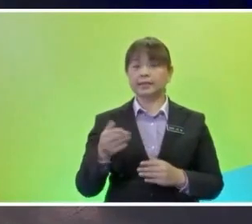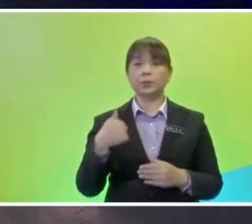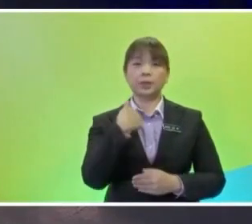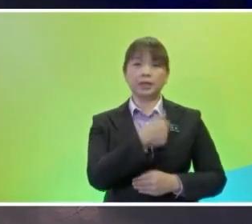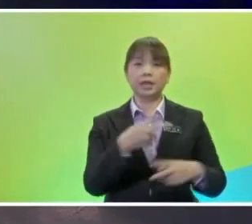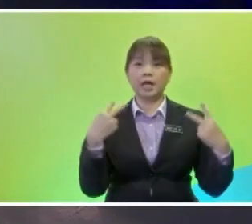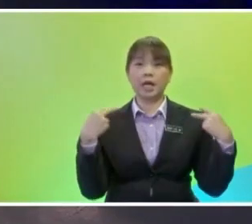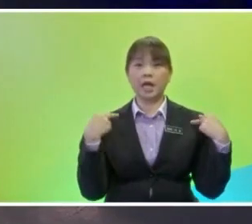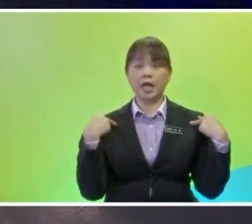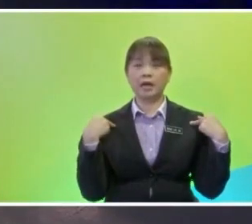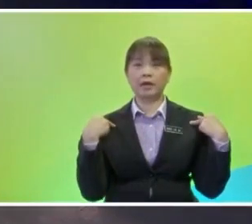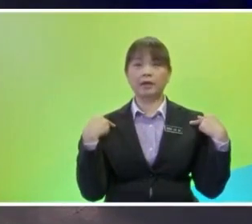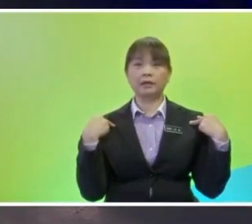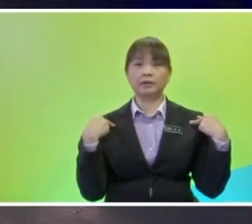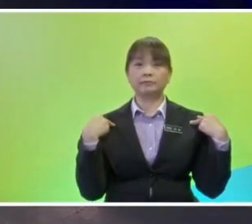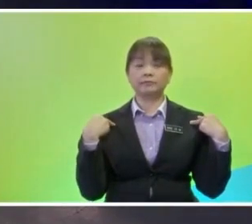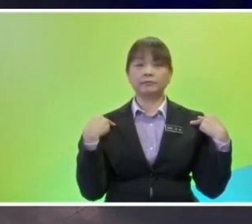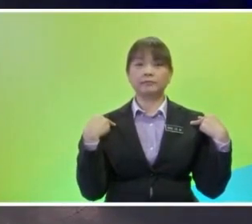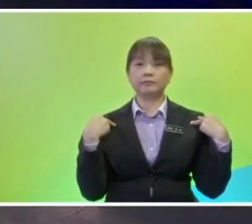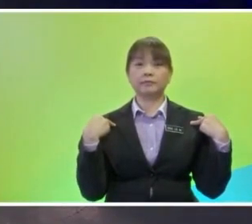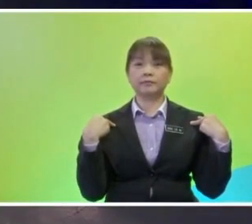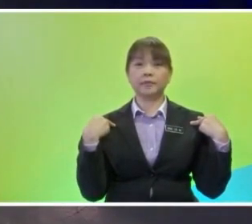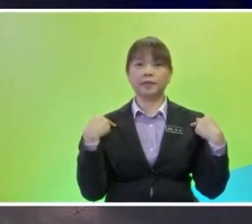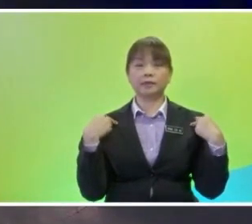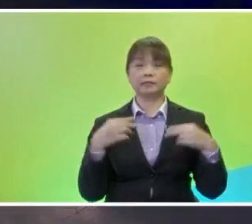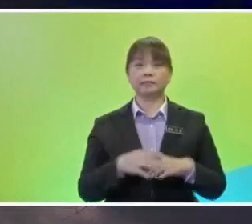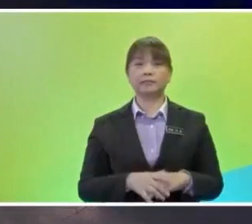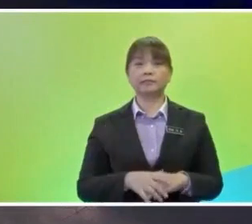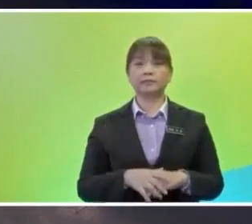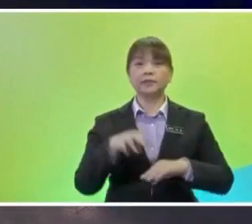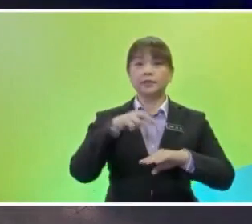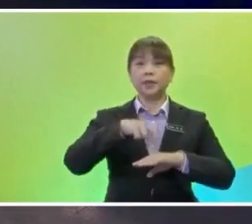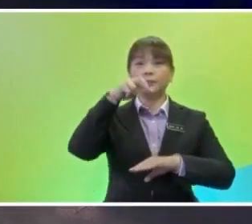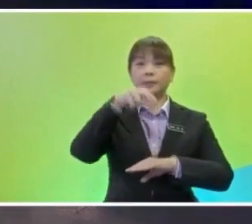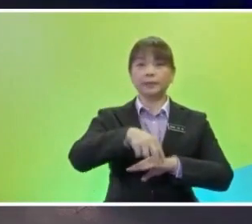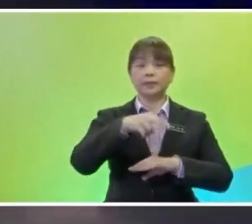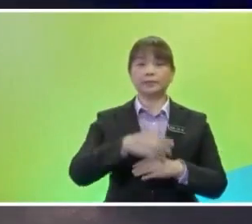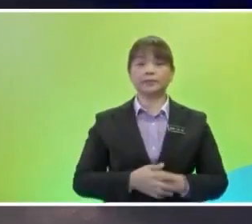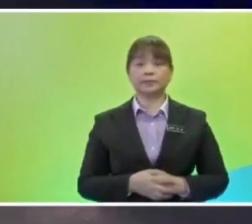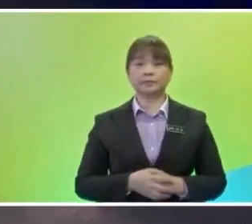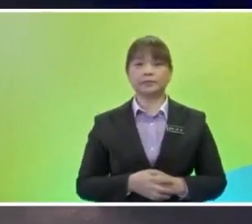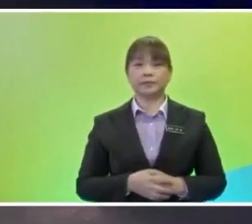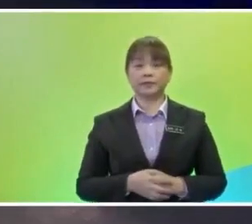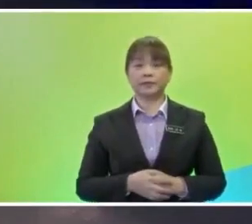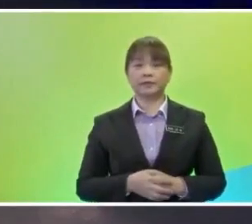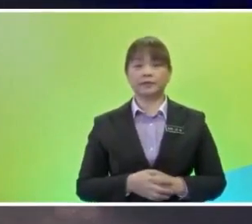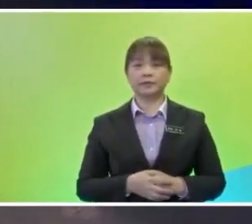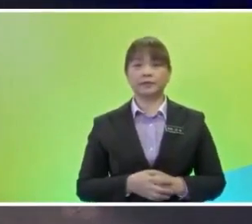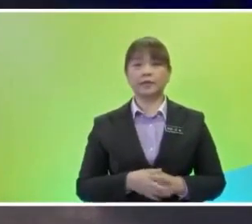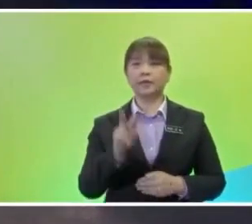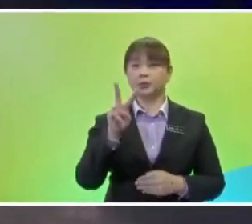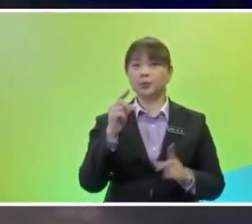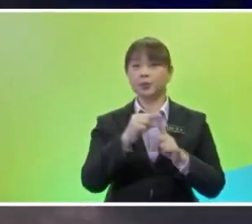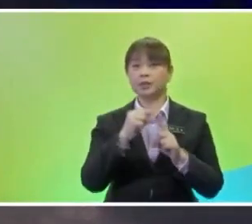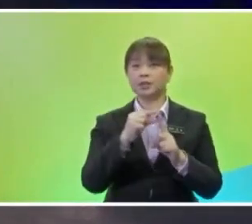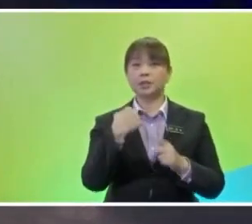It's me jumping up from a plane. Wow, you're so brave, teacher. Okay, the two words are dangerous and cold. All right.